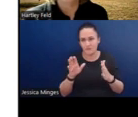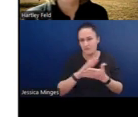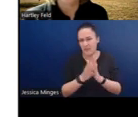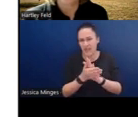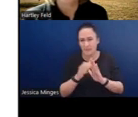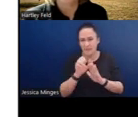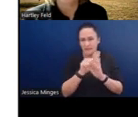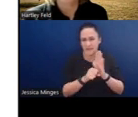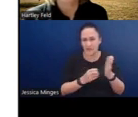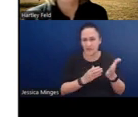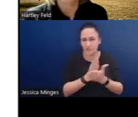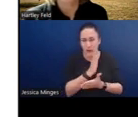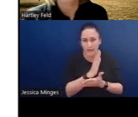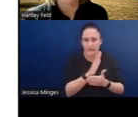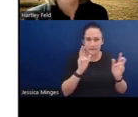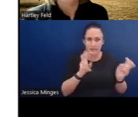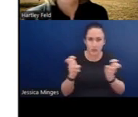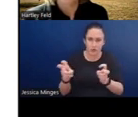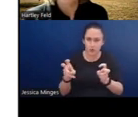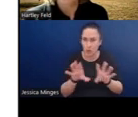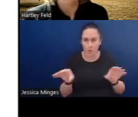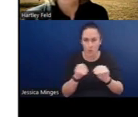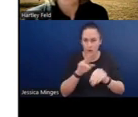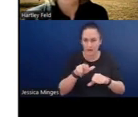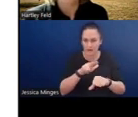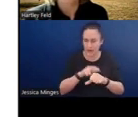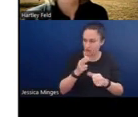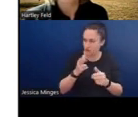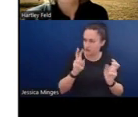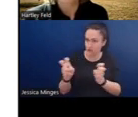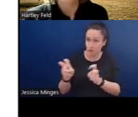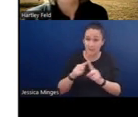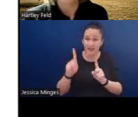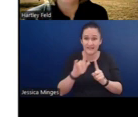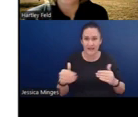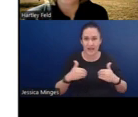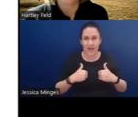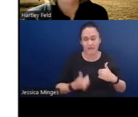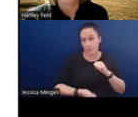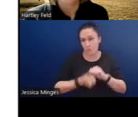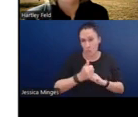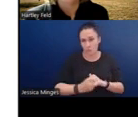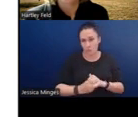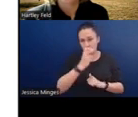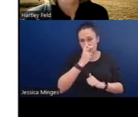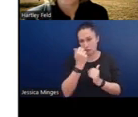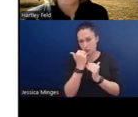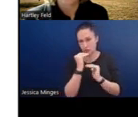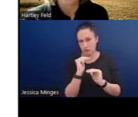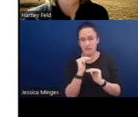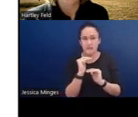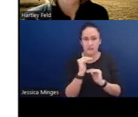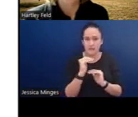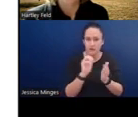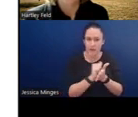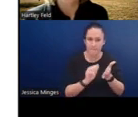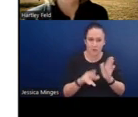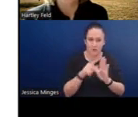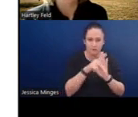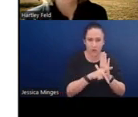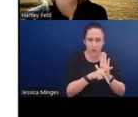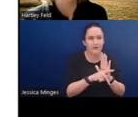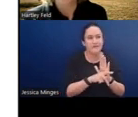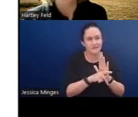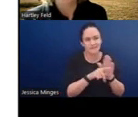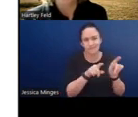instead of a national issue. And so Kentucky has the most restrictive abortion policies, and so do all of the